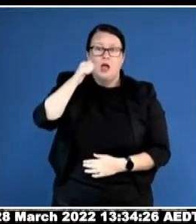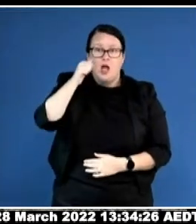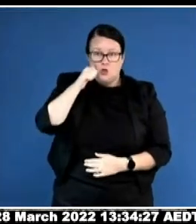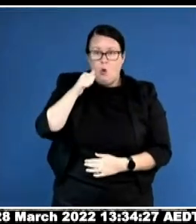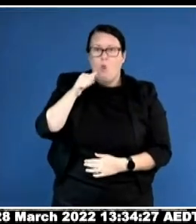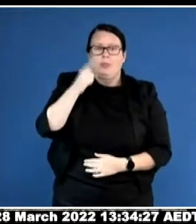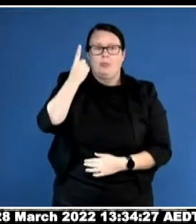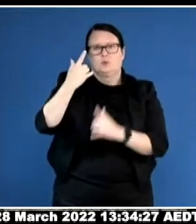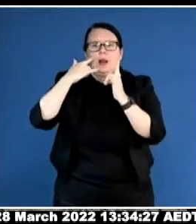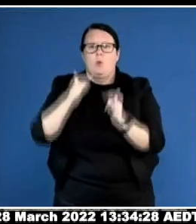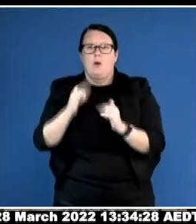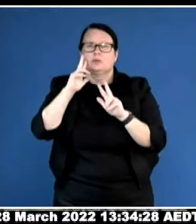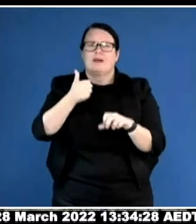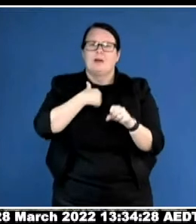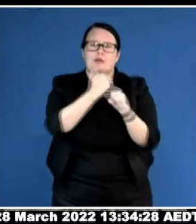estate.